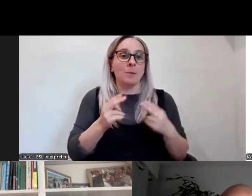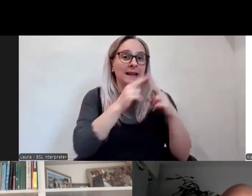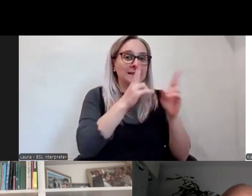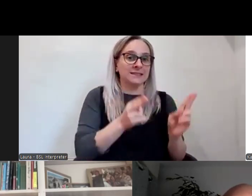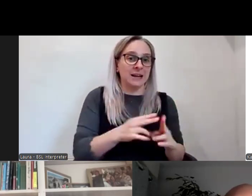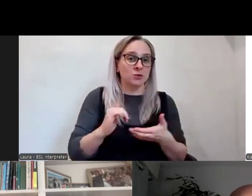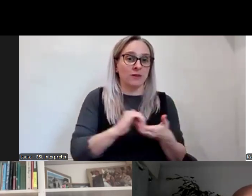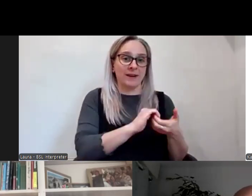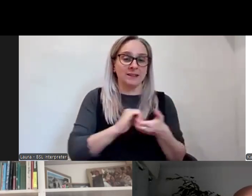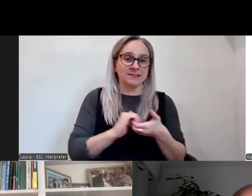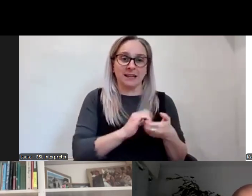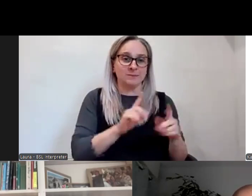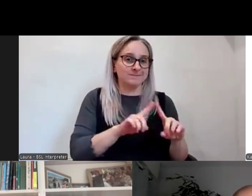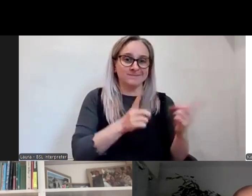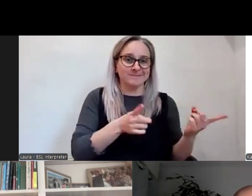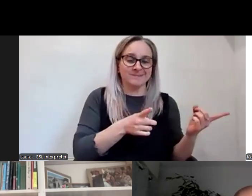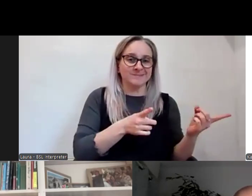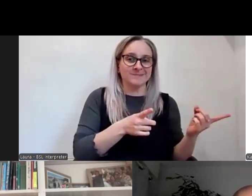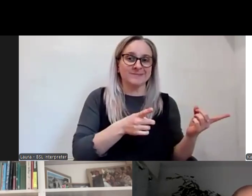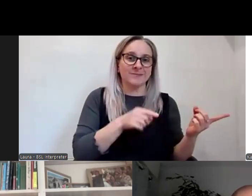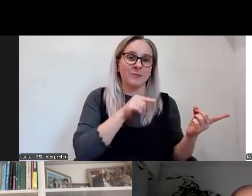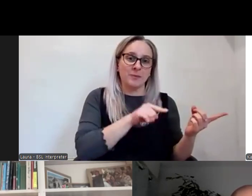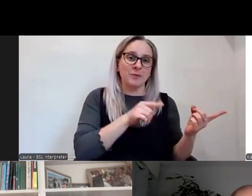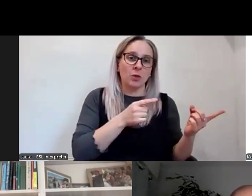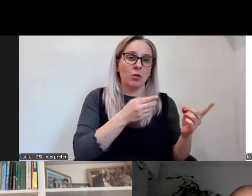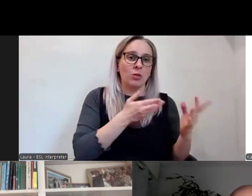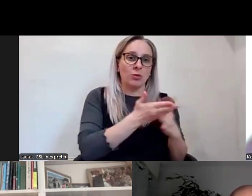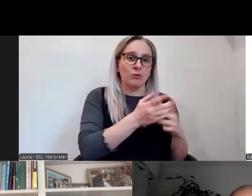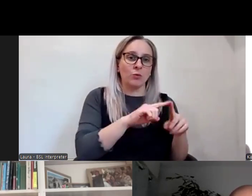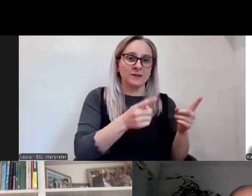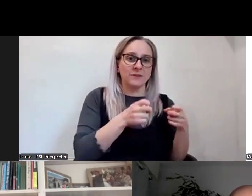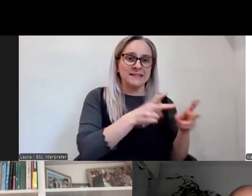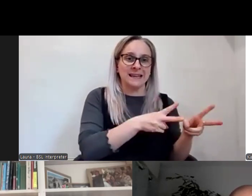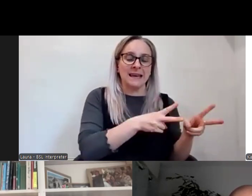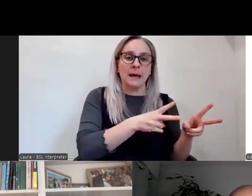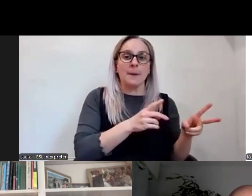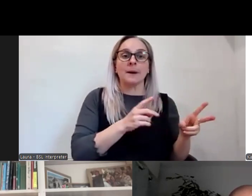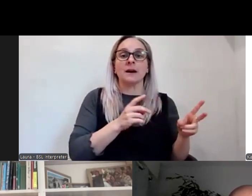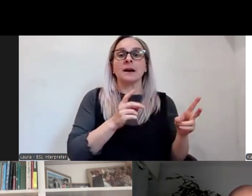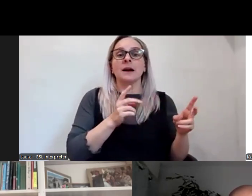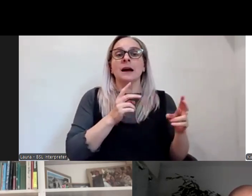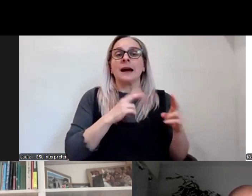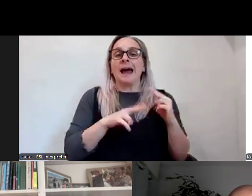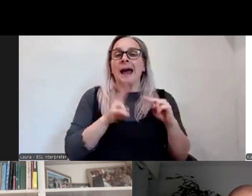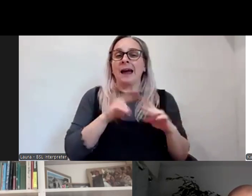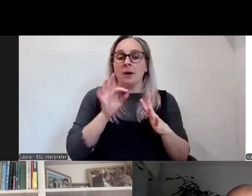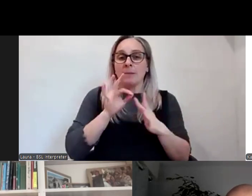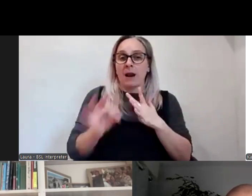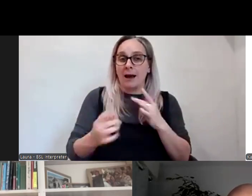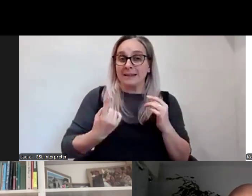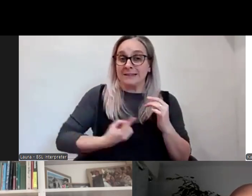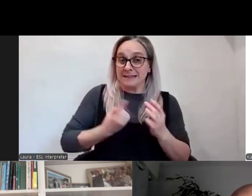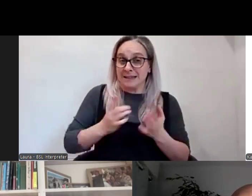through the Chevening and the Hong Kong scheme. So with regret, unless you were applying for a self-funded fellowship